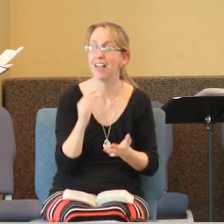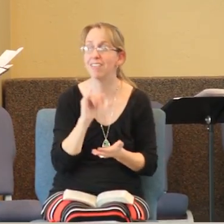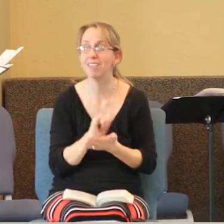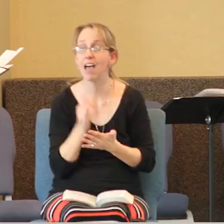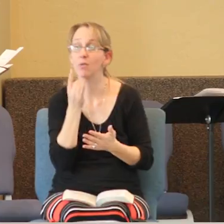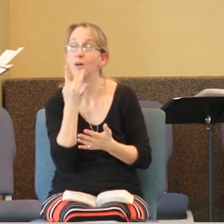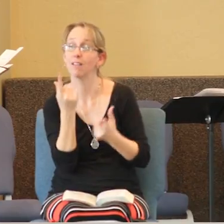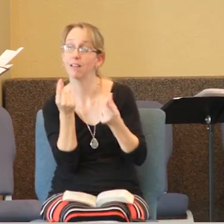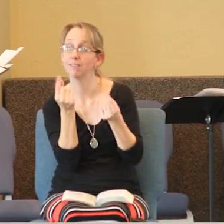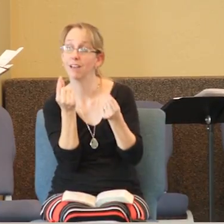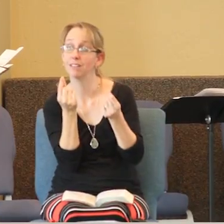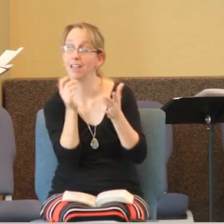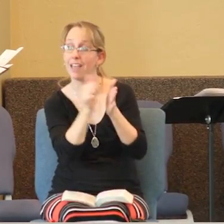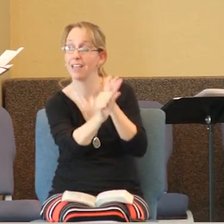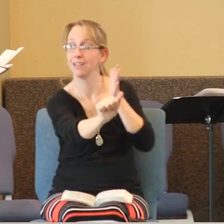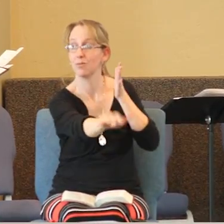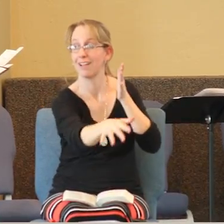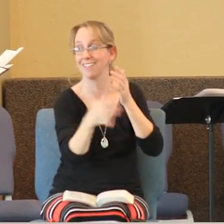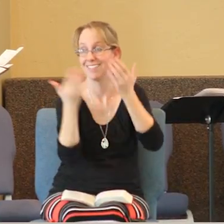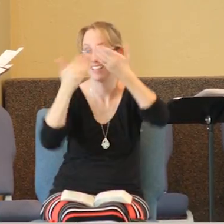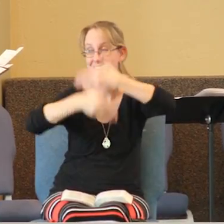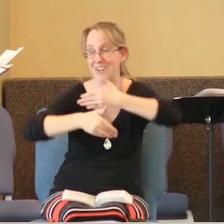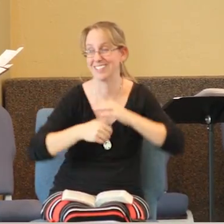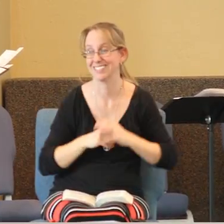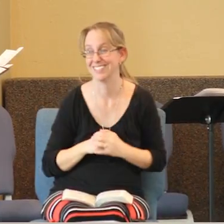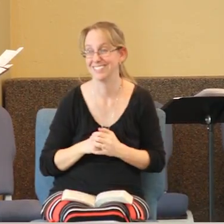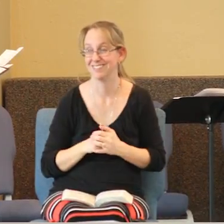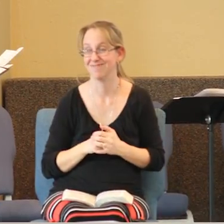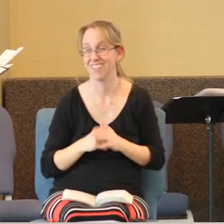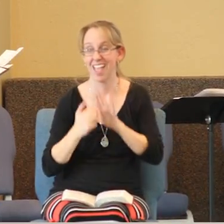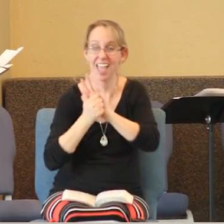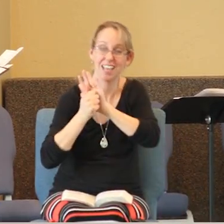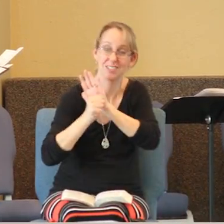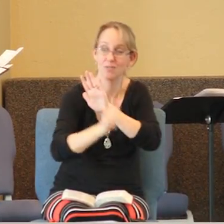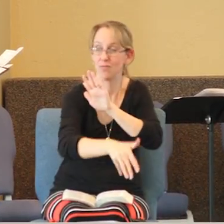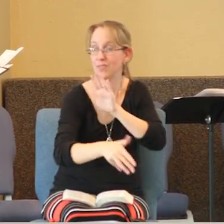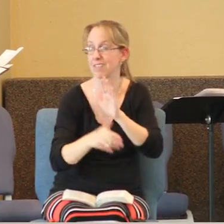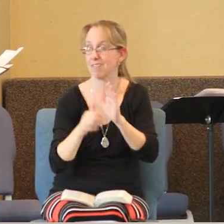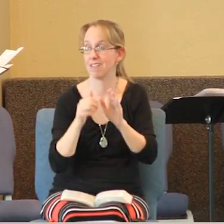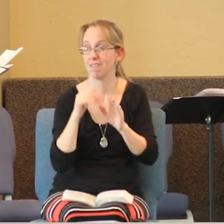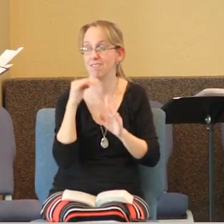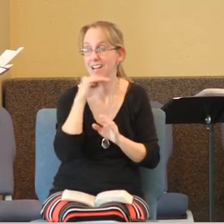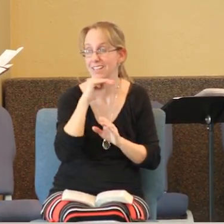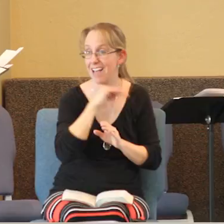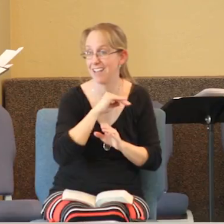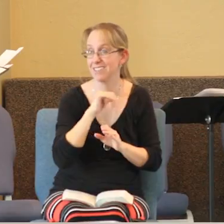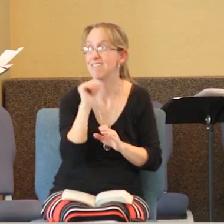away darkness. It strips away untruth.